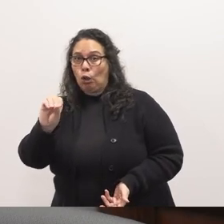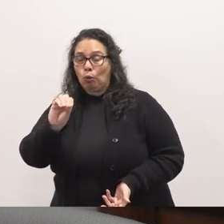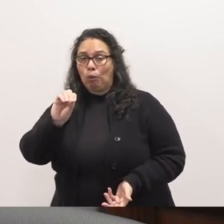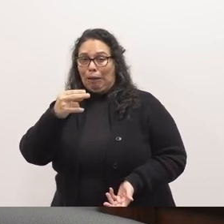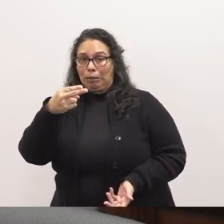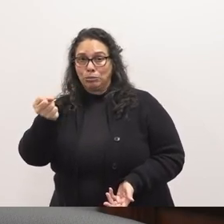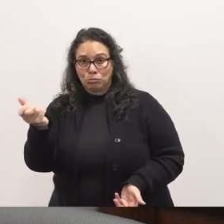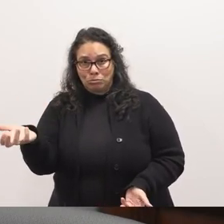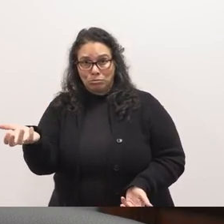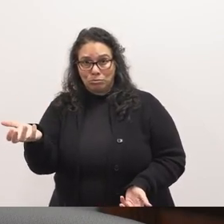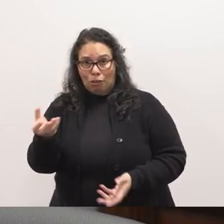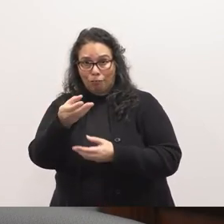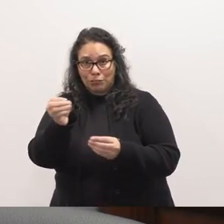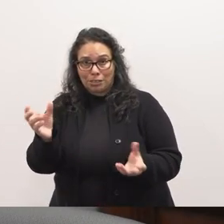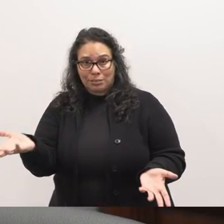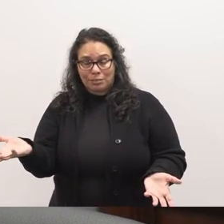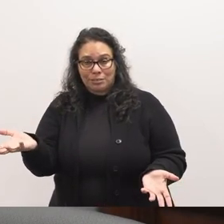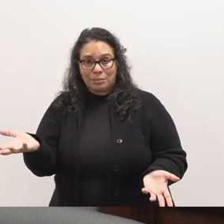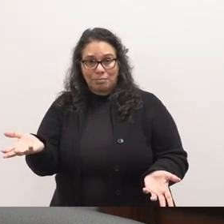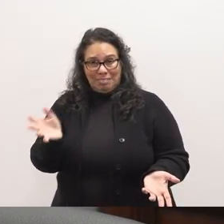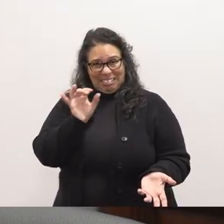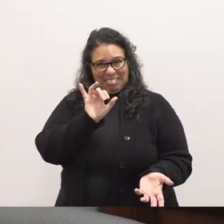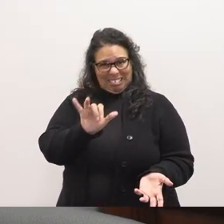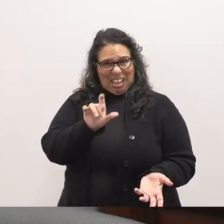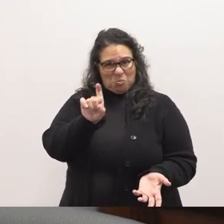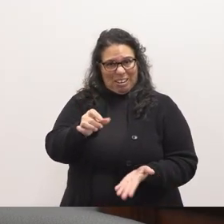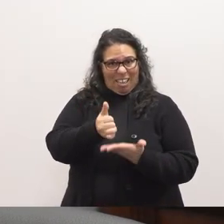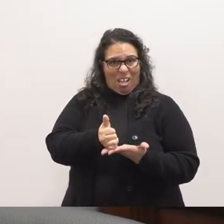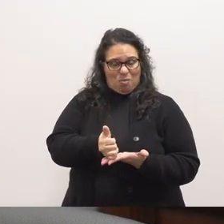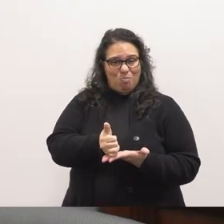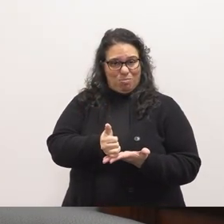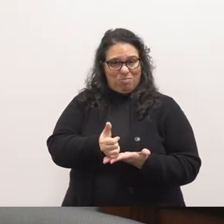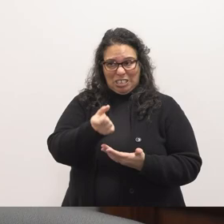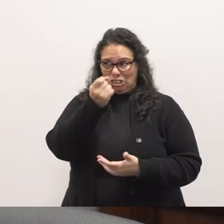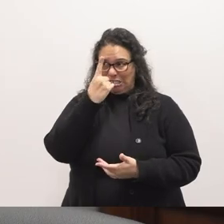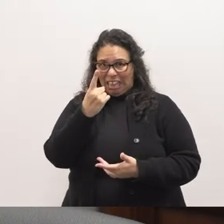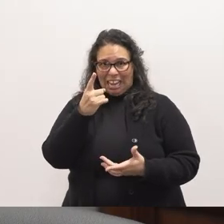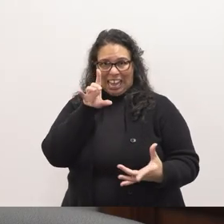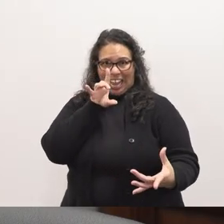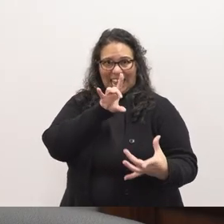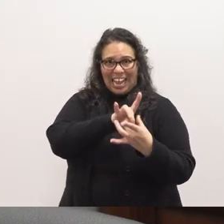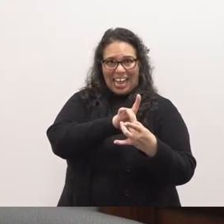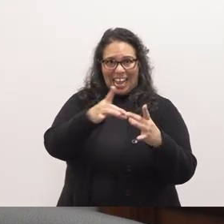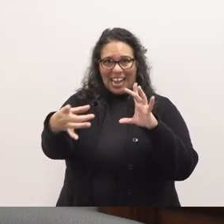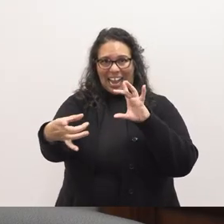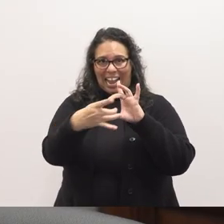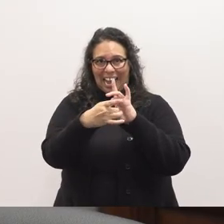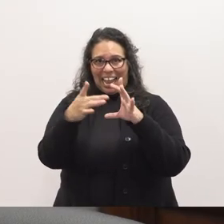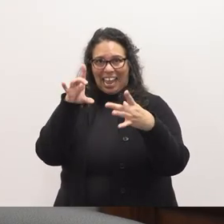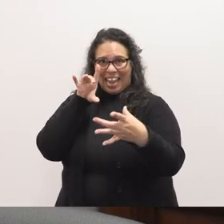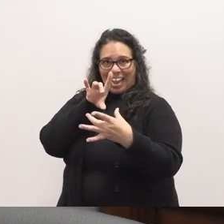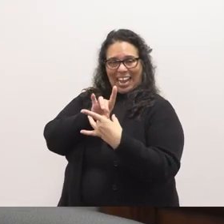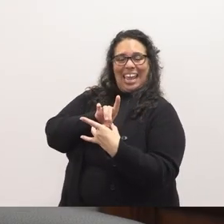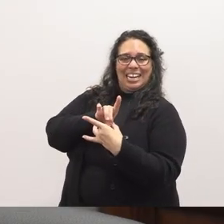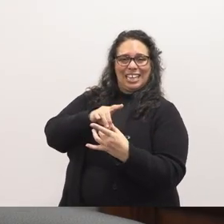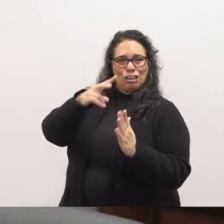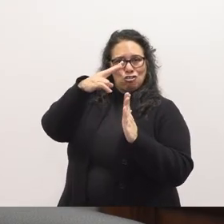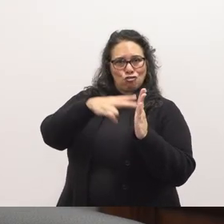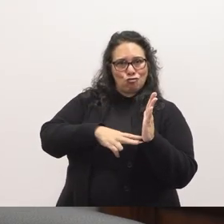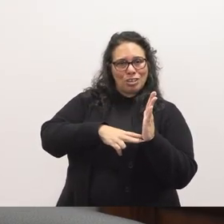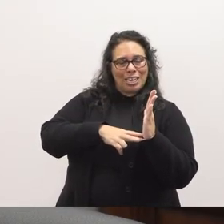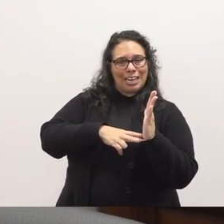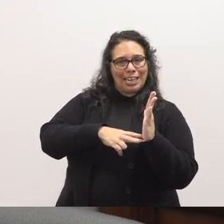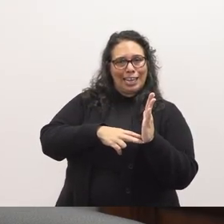school's office? I think that's where we're gonna need help, right, in connecting, you know, those literacy rates in the third